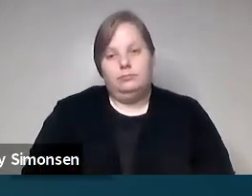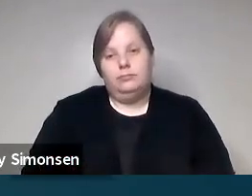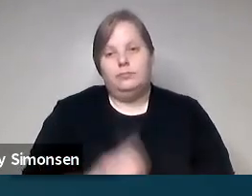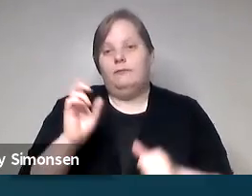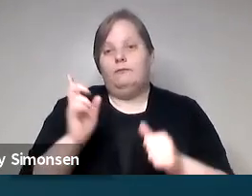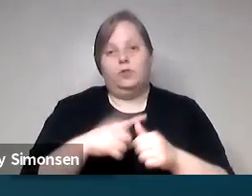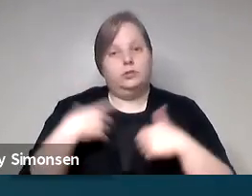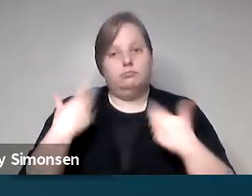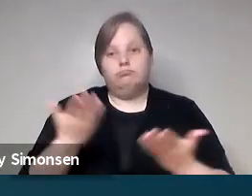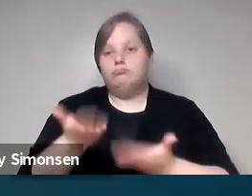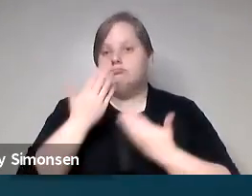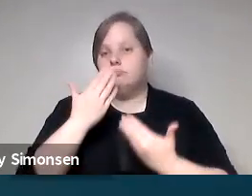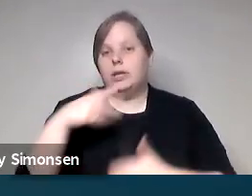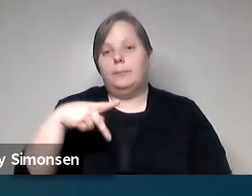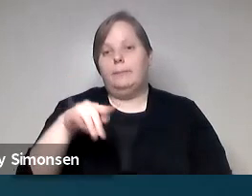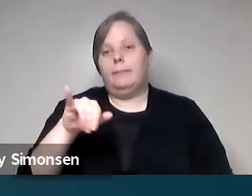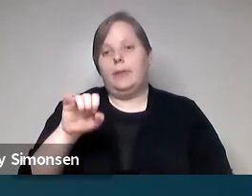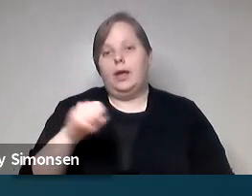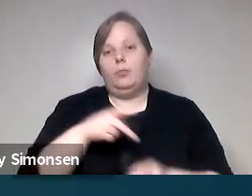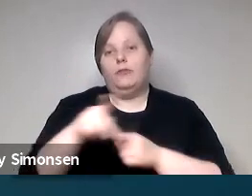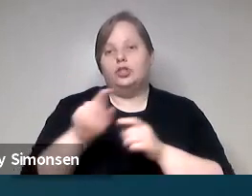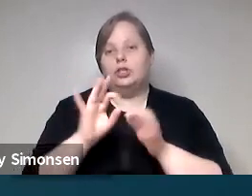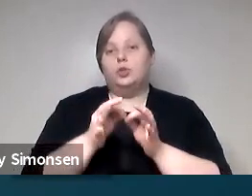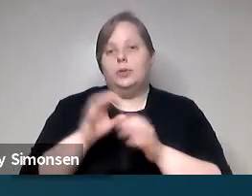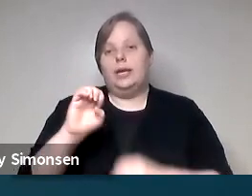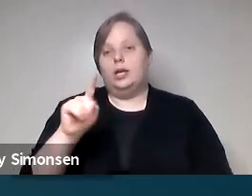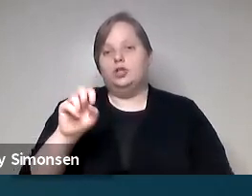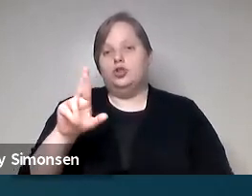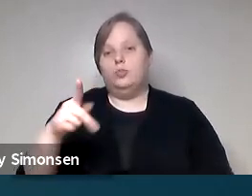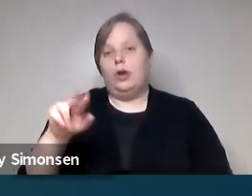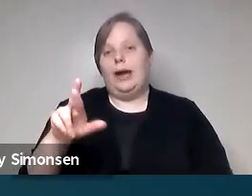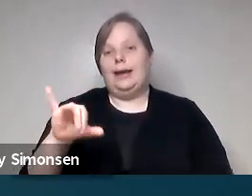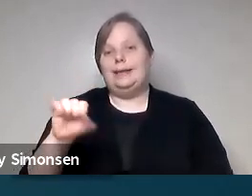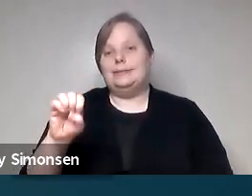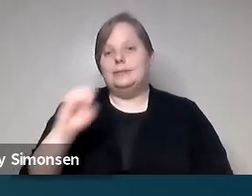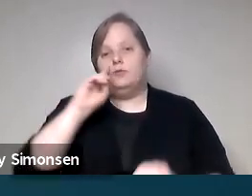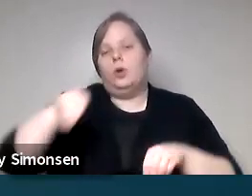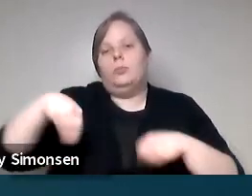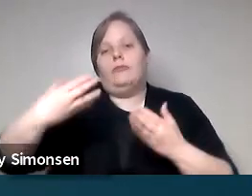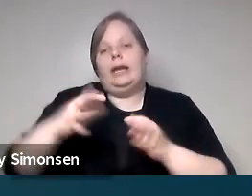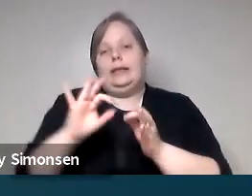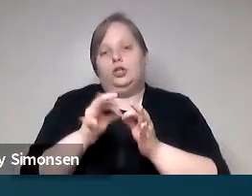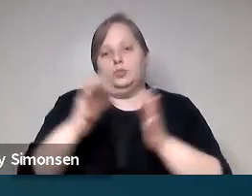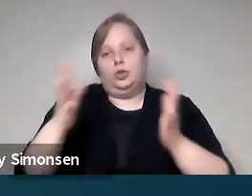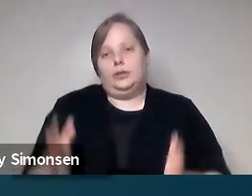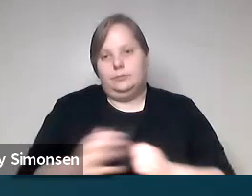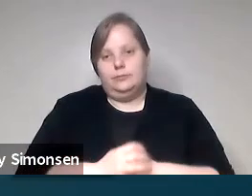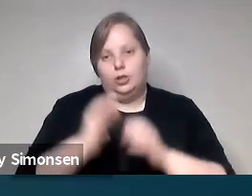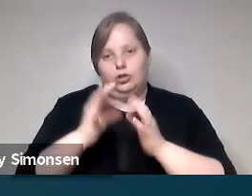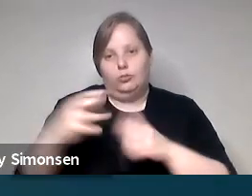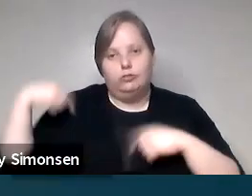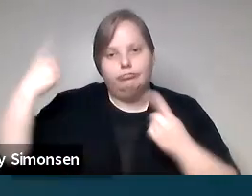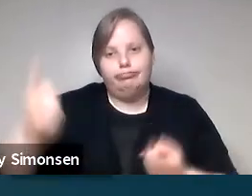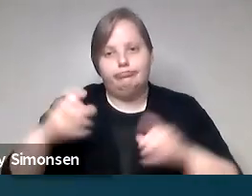like to thank Professional Interpreting Enterprise, PI, for providing the sign language interpreting. Our interpreters have done